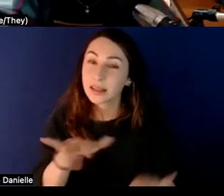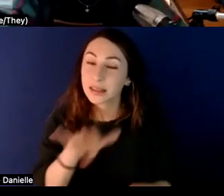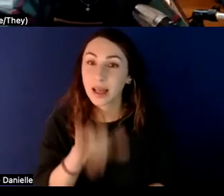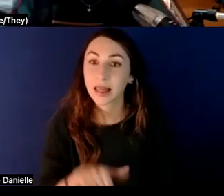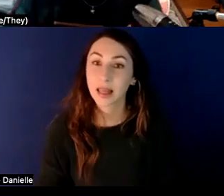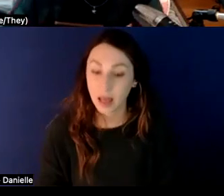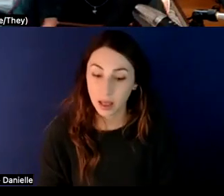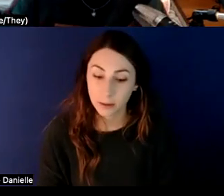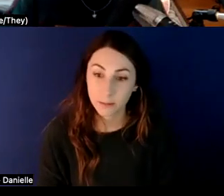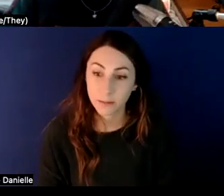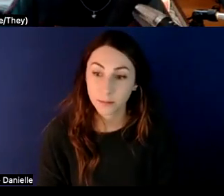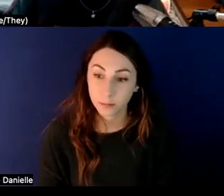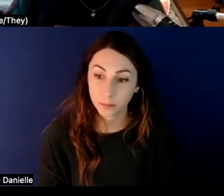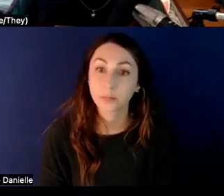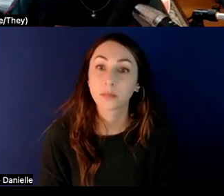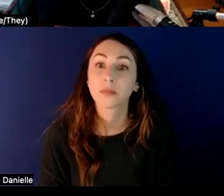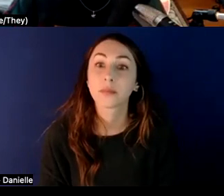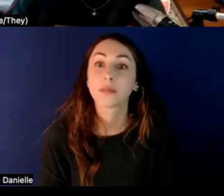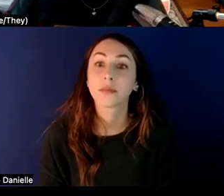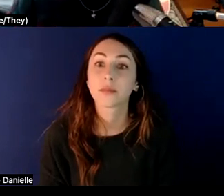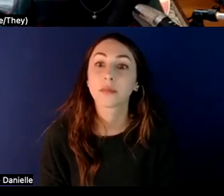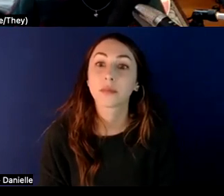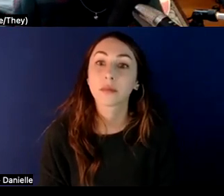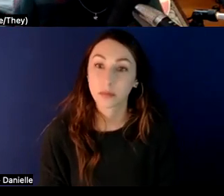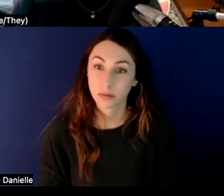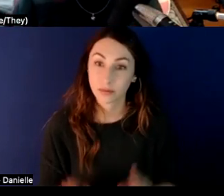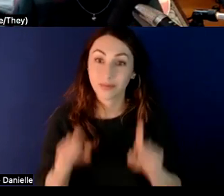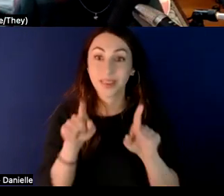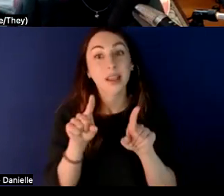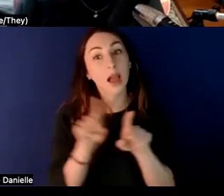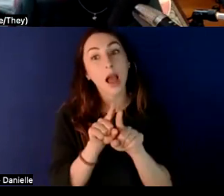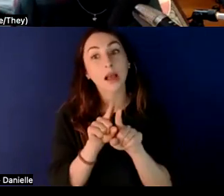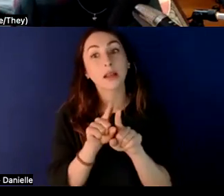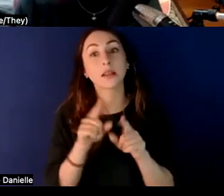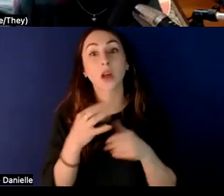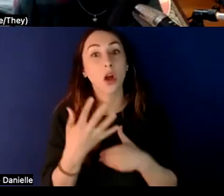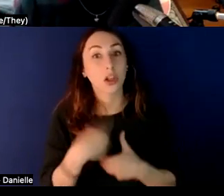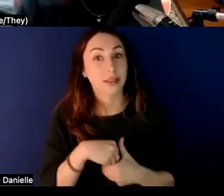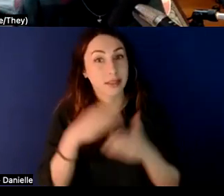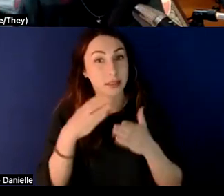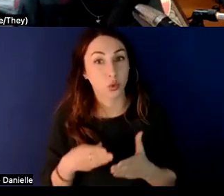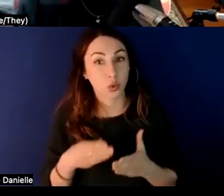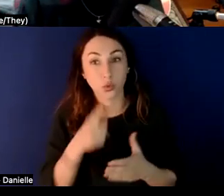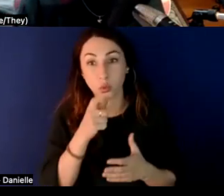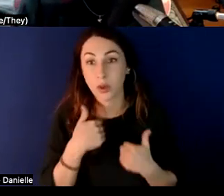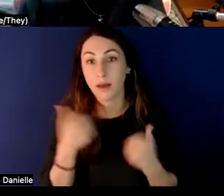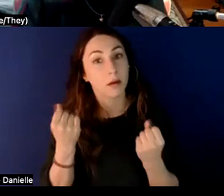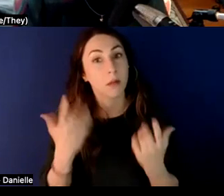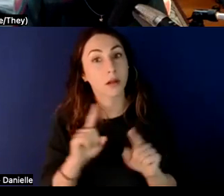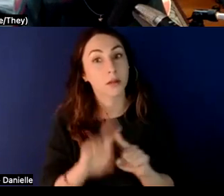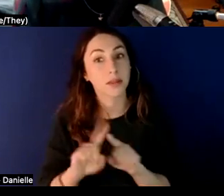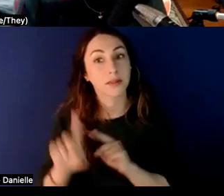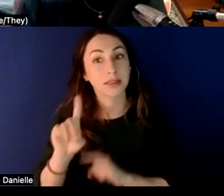And so as an autistic person who's multiply disabled and all of the other things